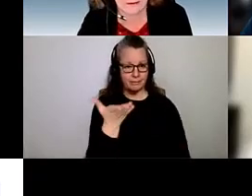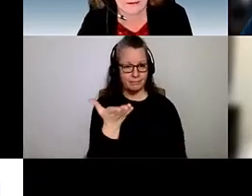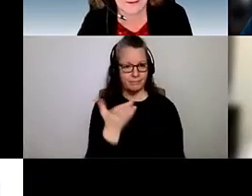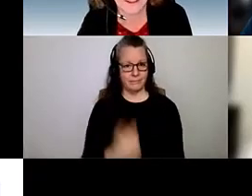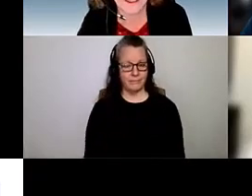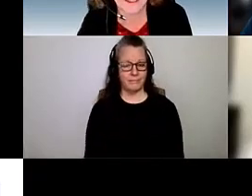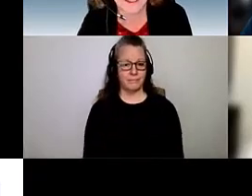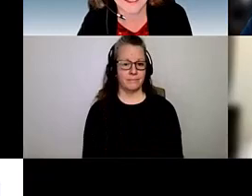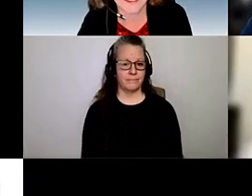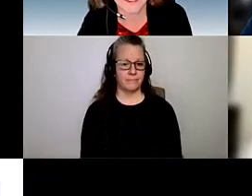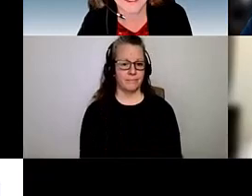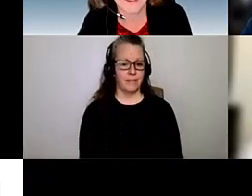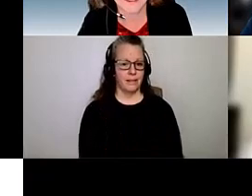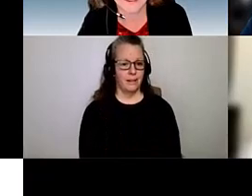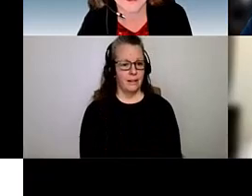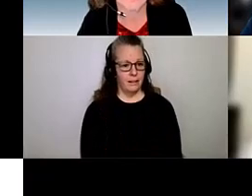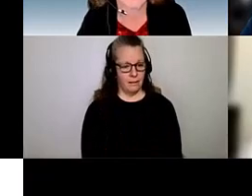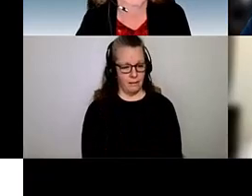Next slide, please.